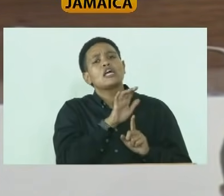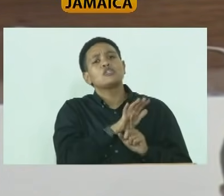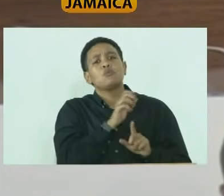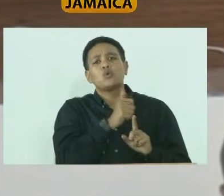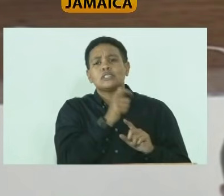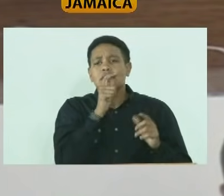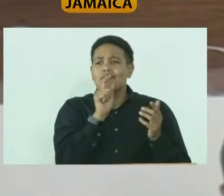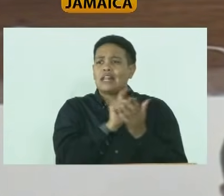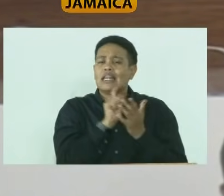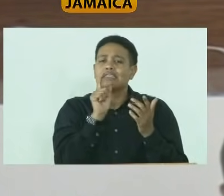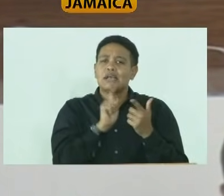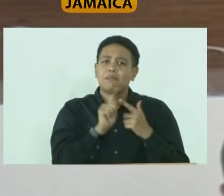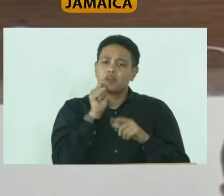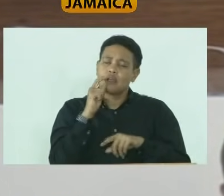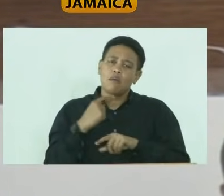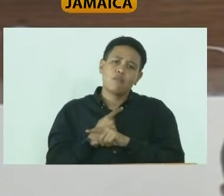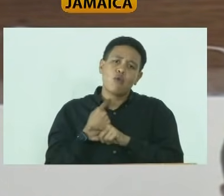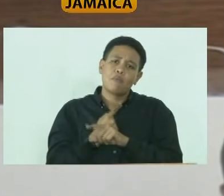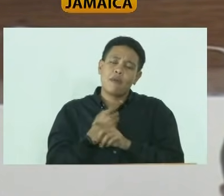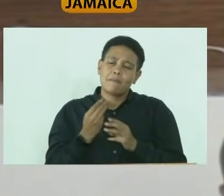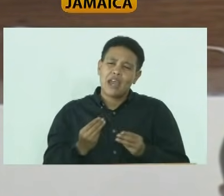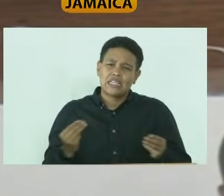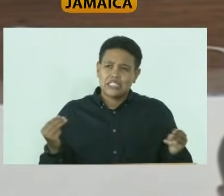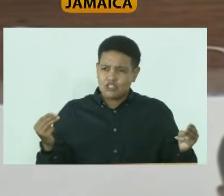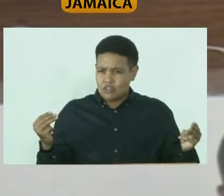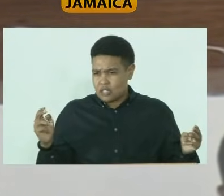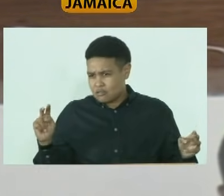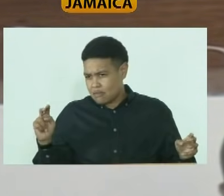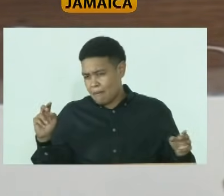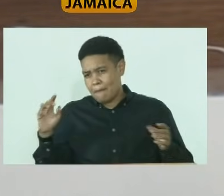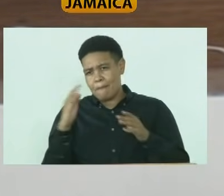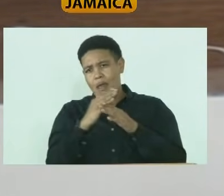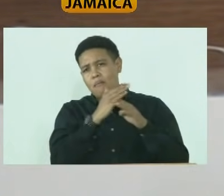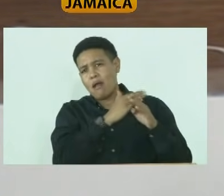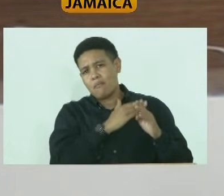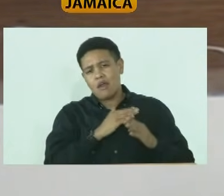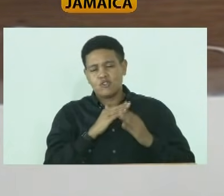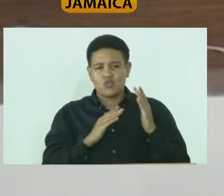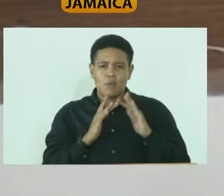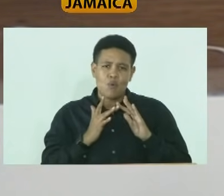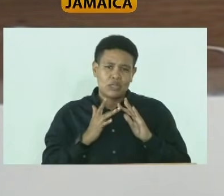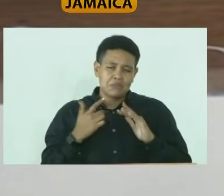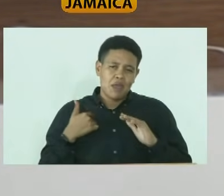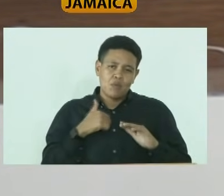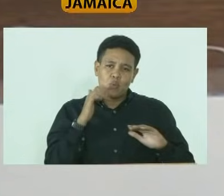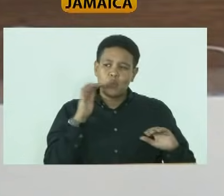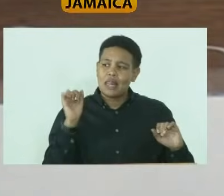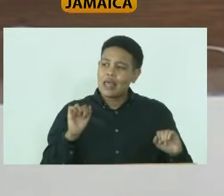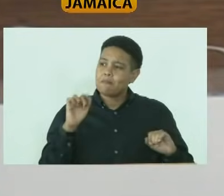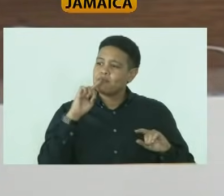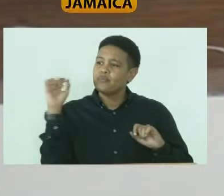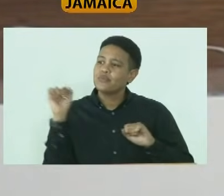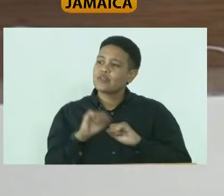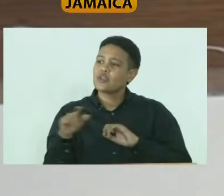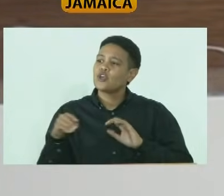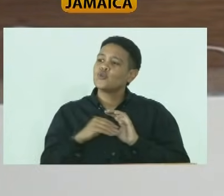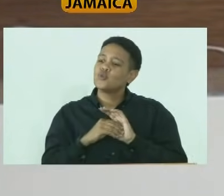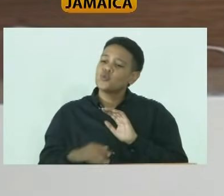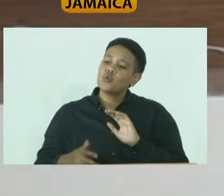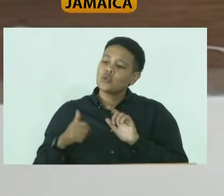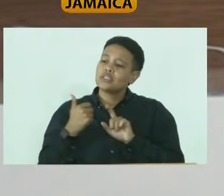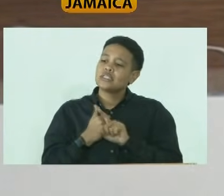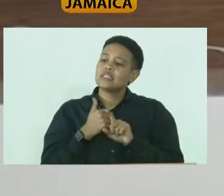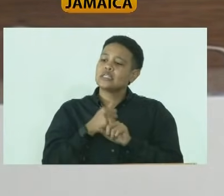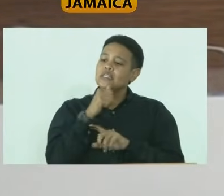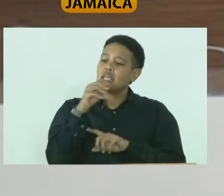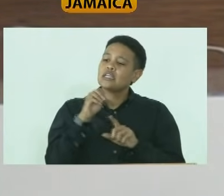illicit and inappropriate material. Let me repeat that. We will be able to make sure that students